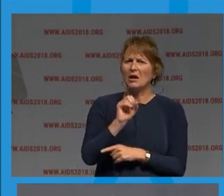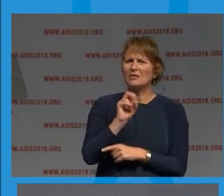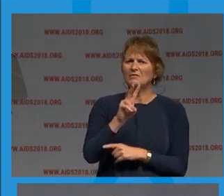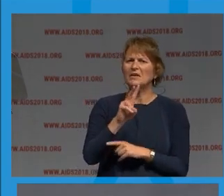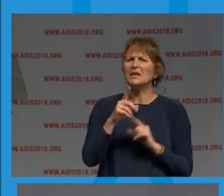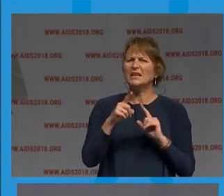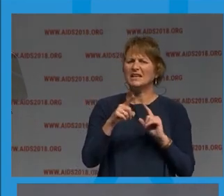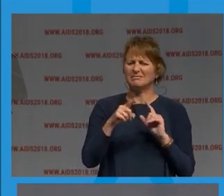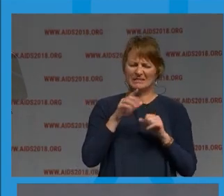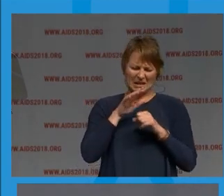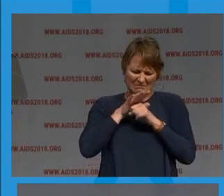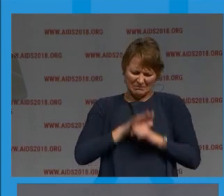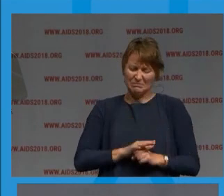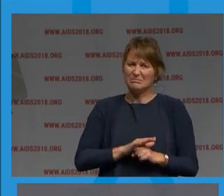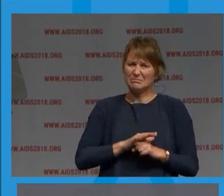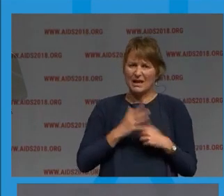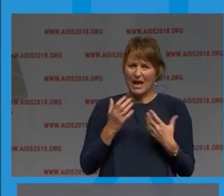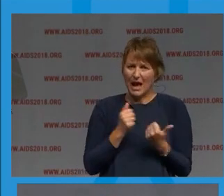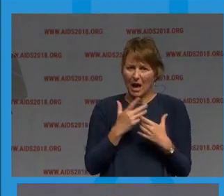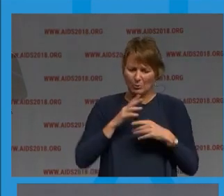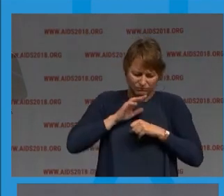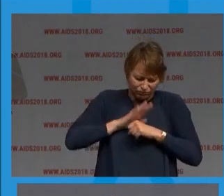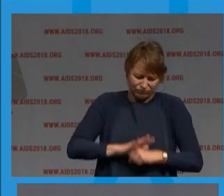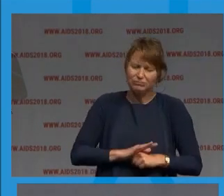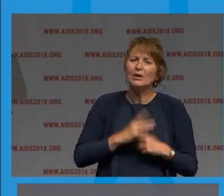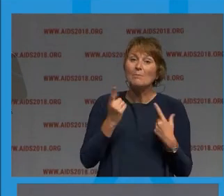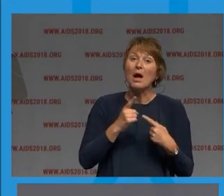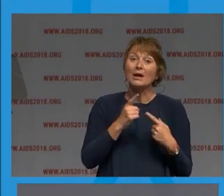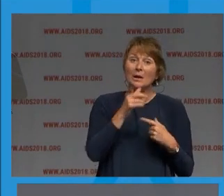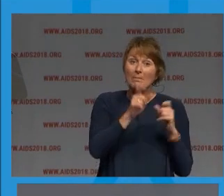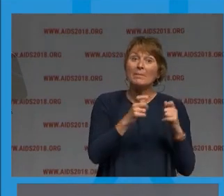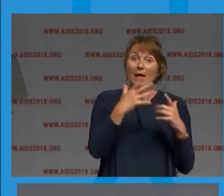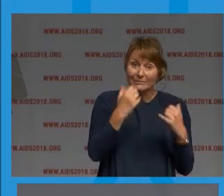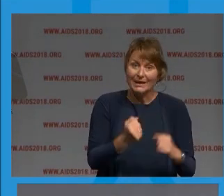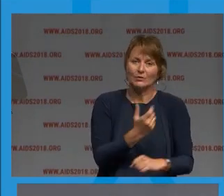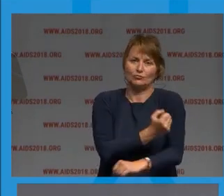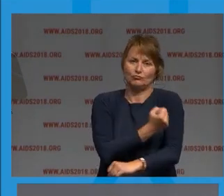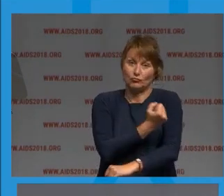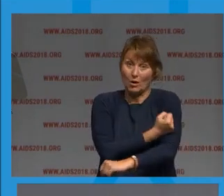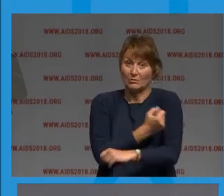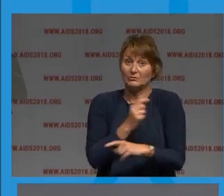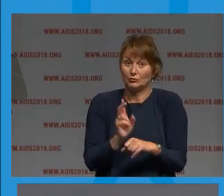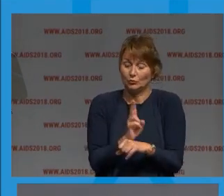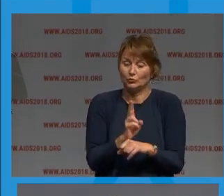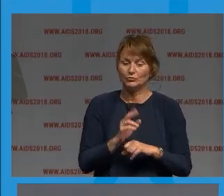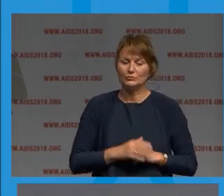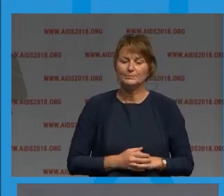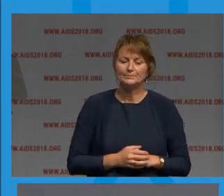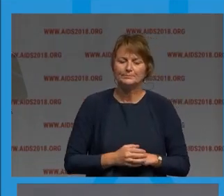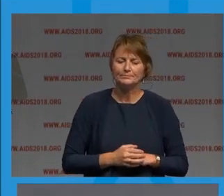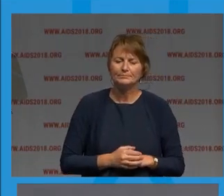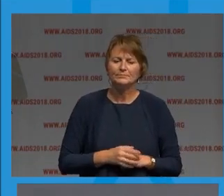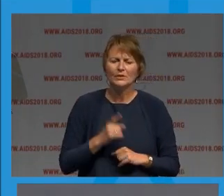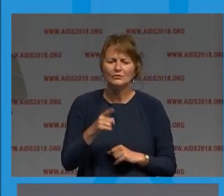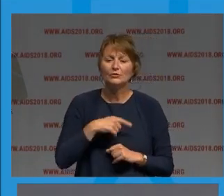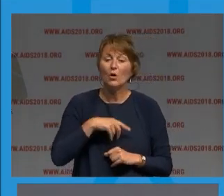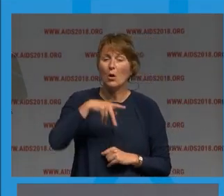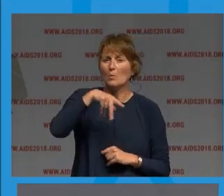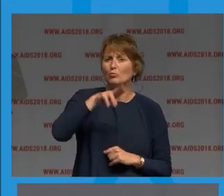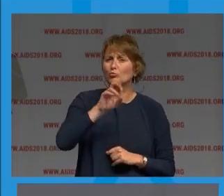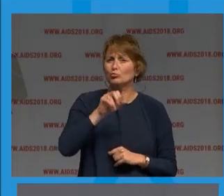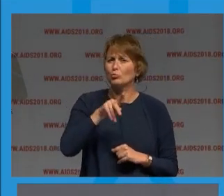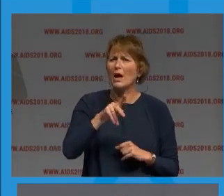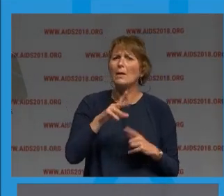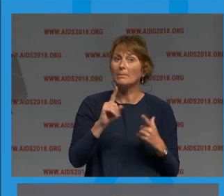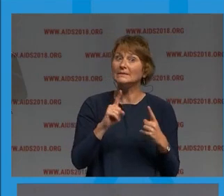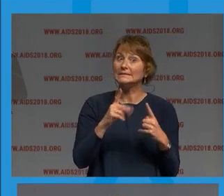for people who inject drugs? There is a lot of global excitement now regarding the promise of pre-exposure prophylaxis or PrEP for